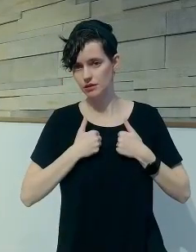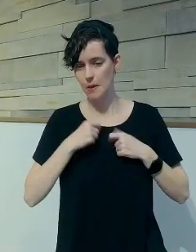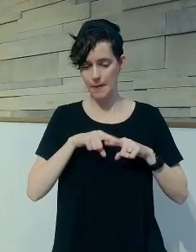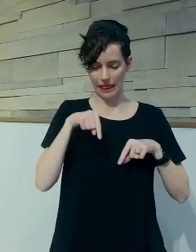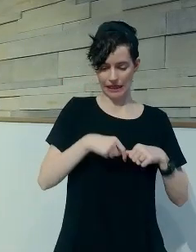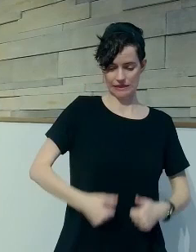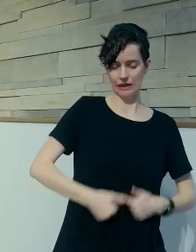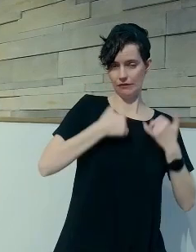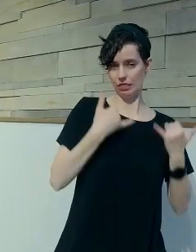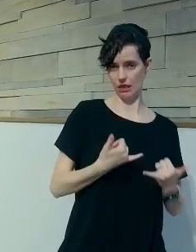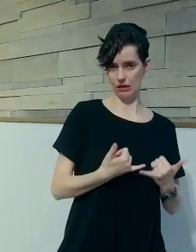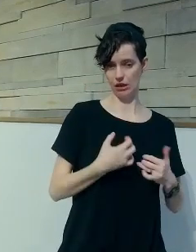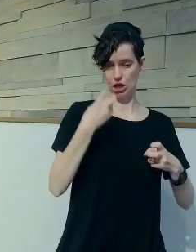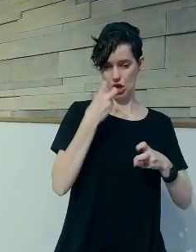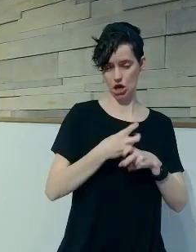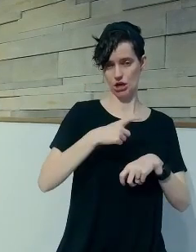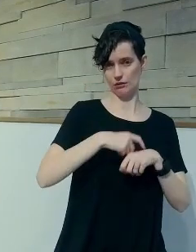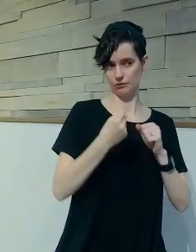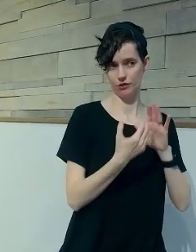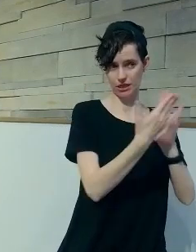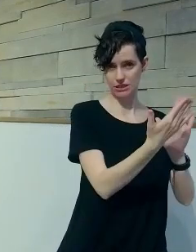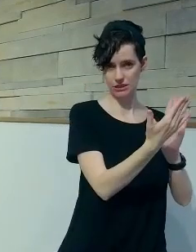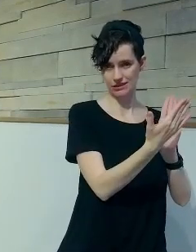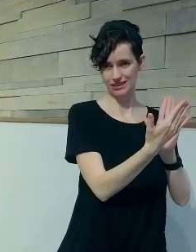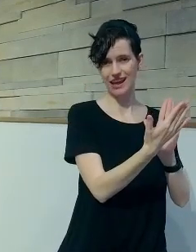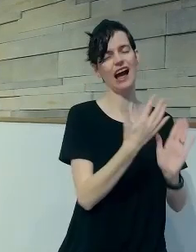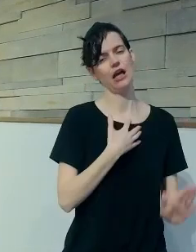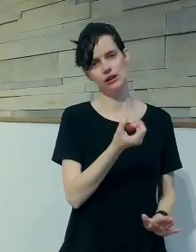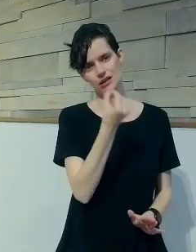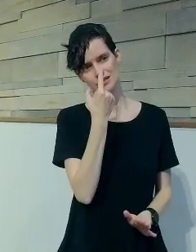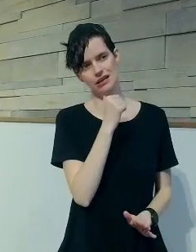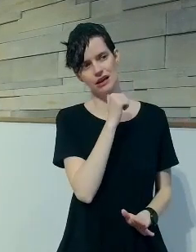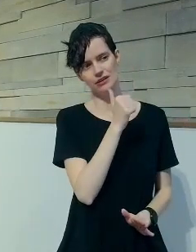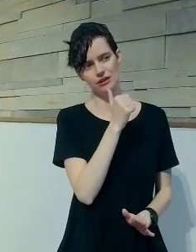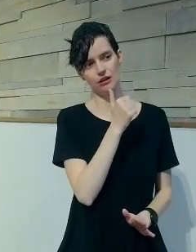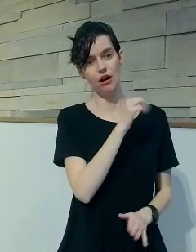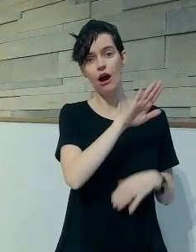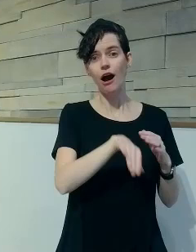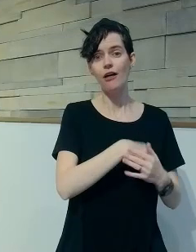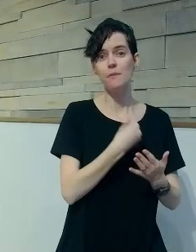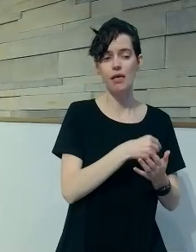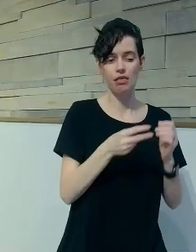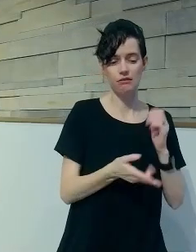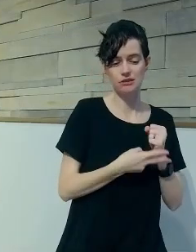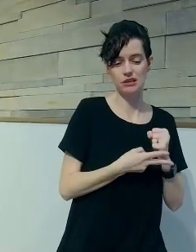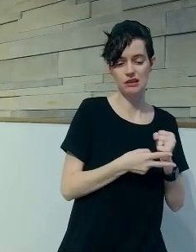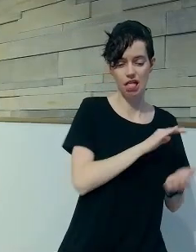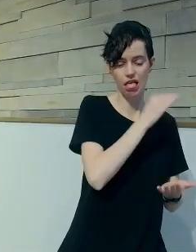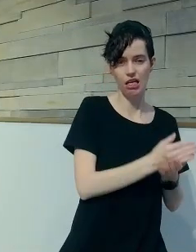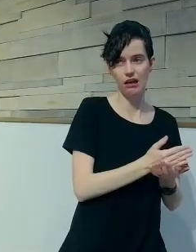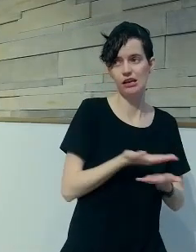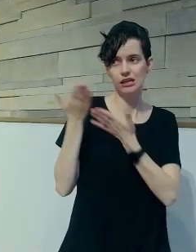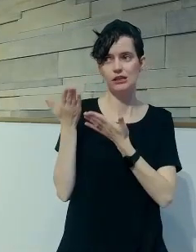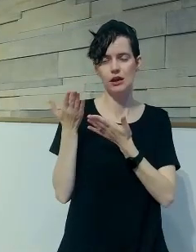this life now, the difficulties I face, you know, I understand I don't get to bring all the money I might save up, but you know what? I don't get to bring